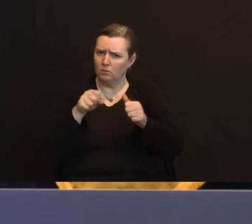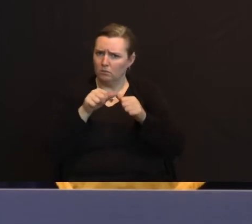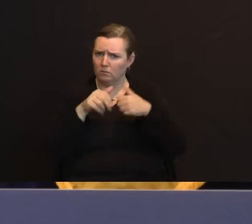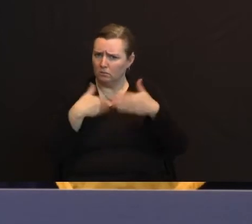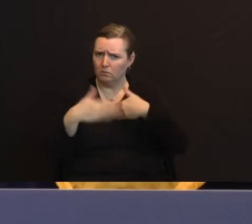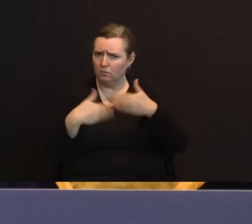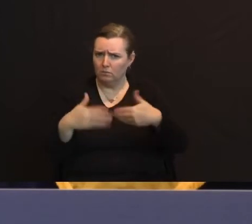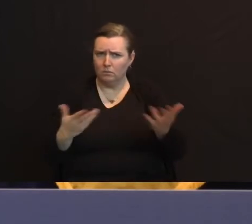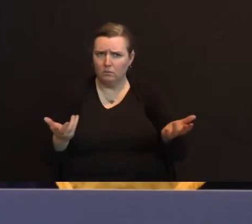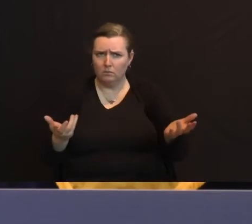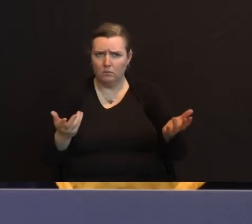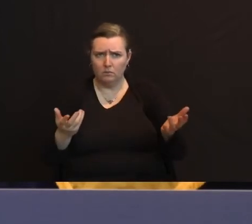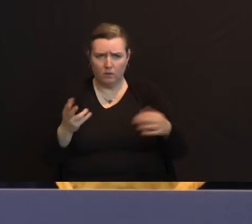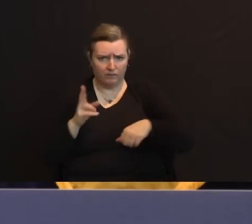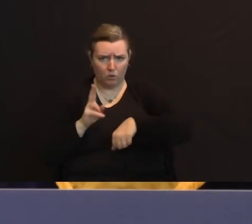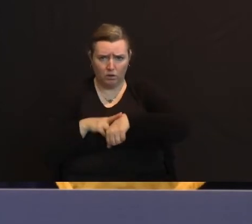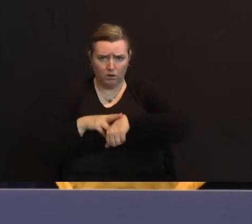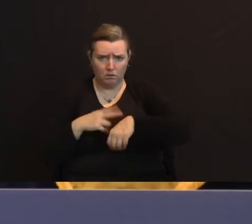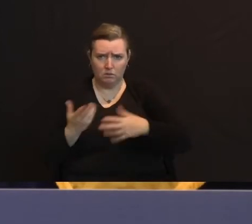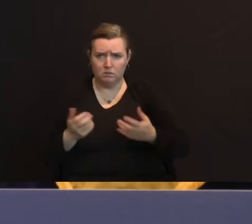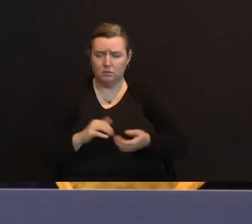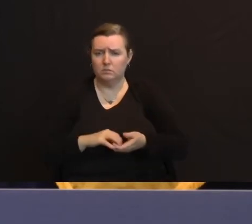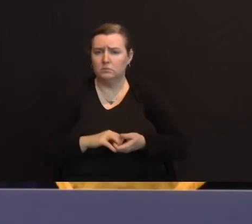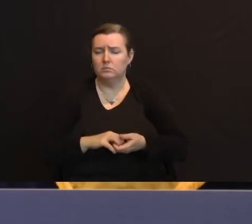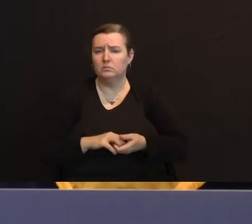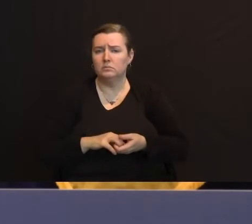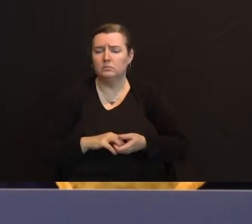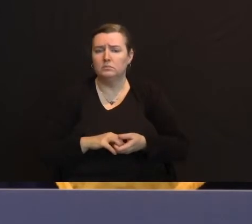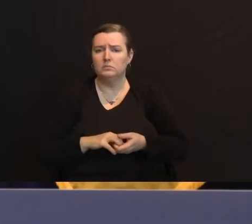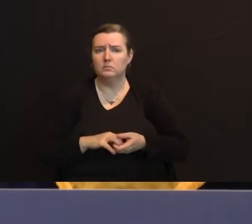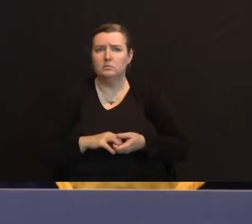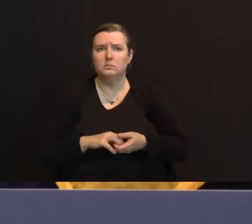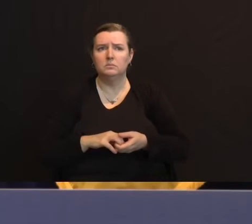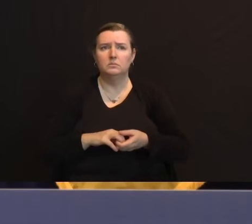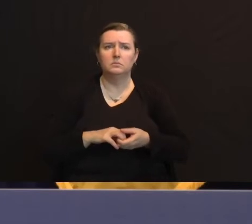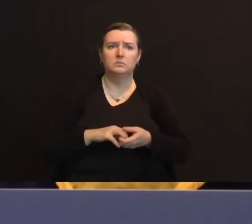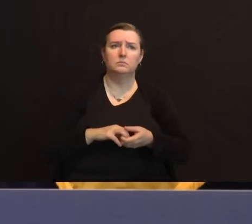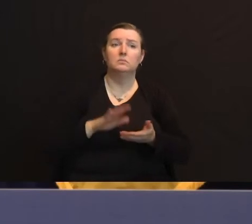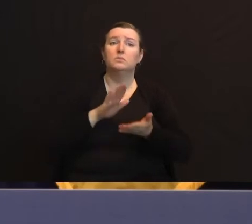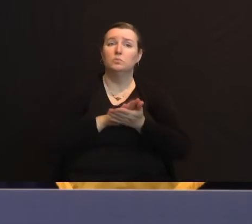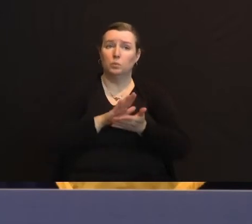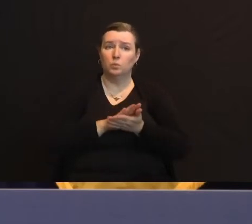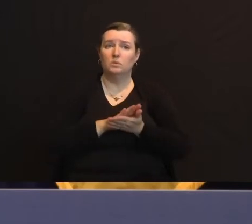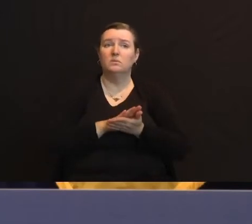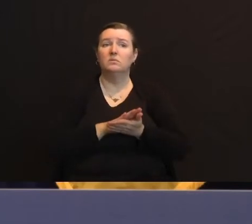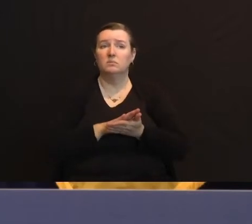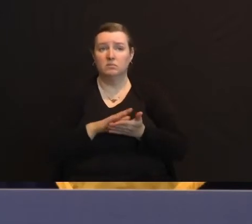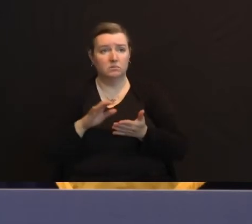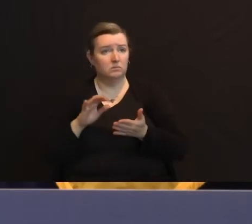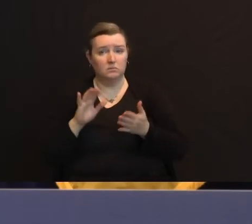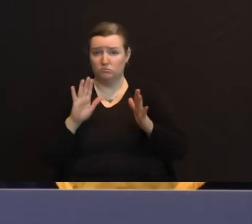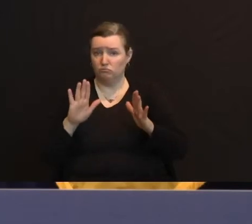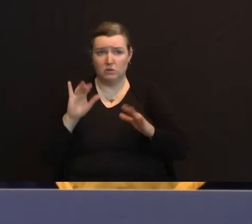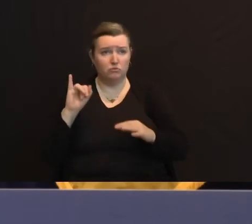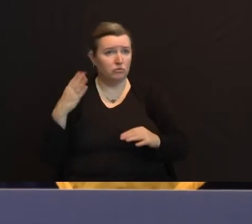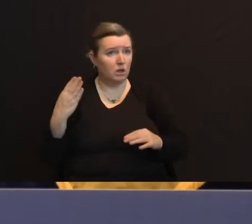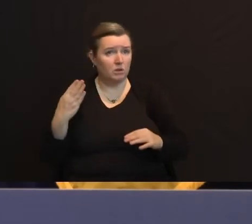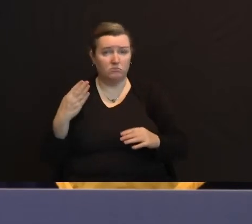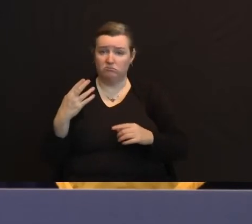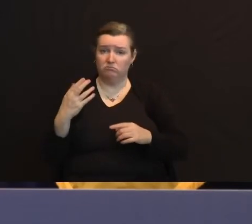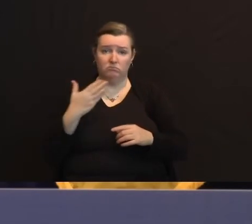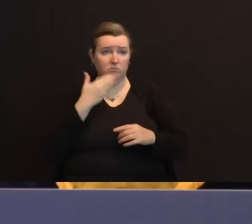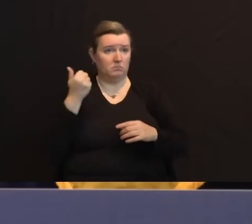why. I mean, I said this a couple of times. I've said schools are second only, I think, to hospitals or healthcare settings in terms of